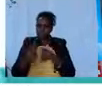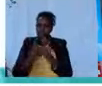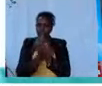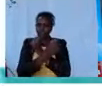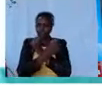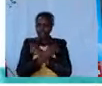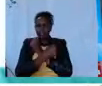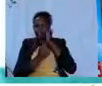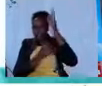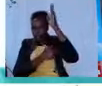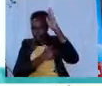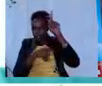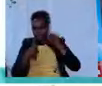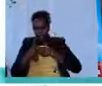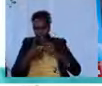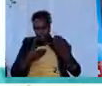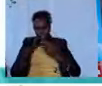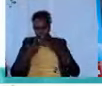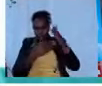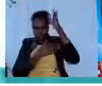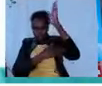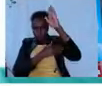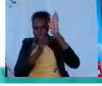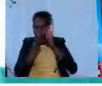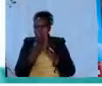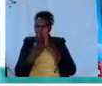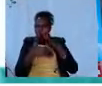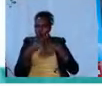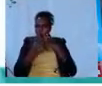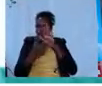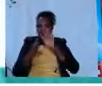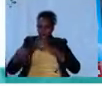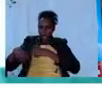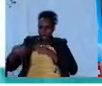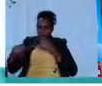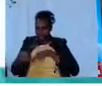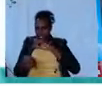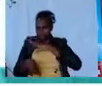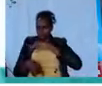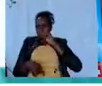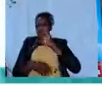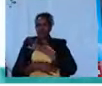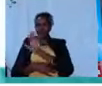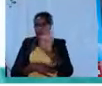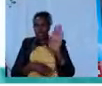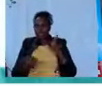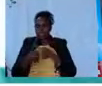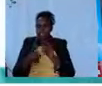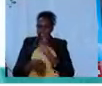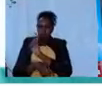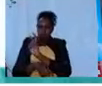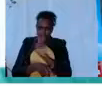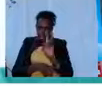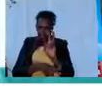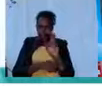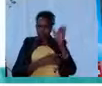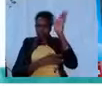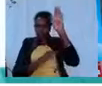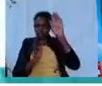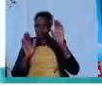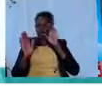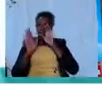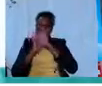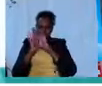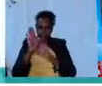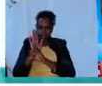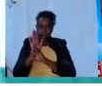him, to serve the Lord your God with all your heart and with all your soul, and to observe the Lord's commands and decrees